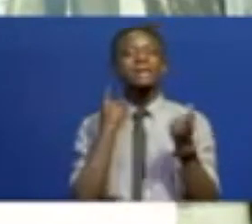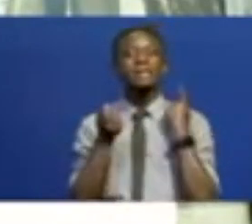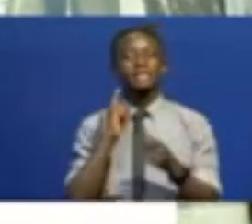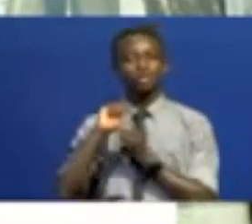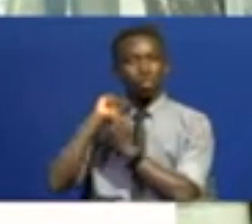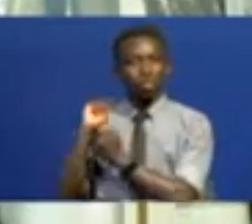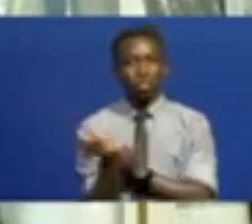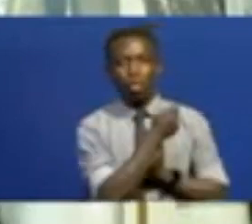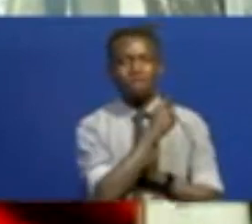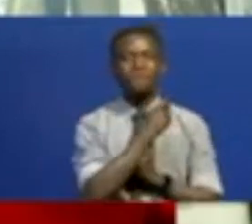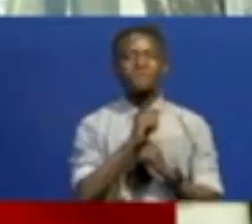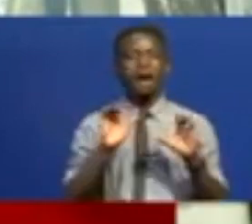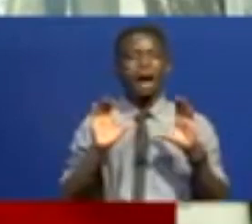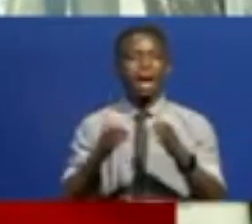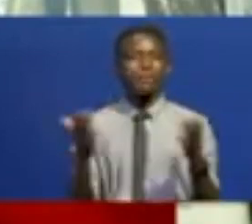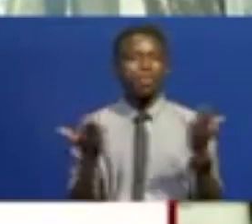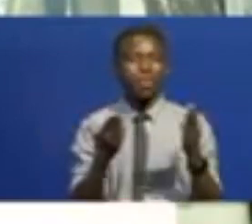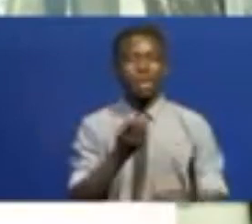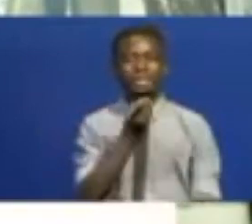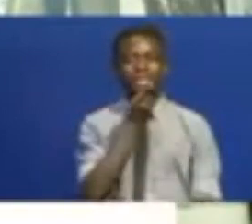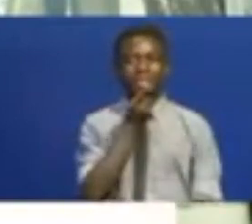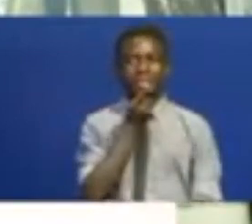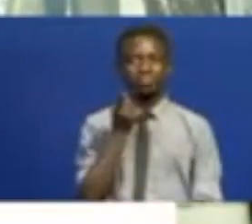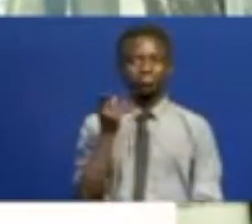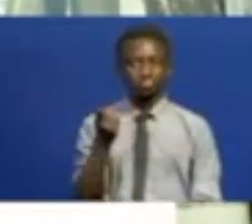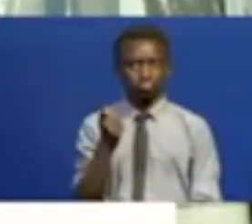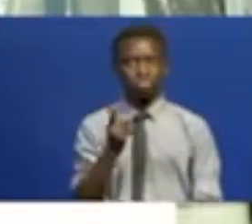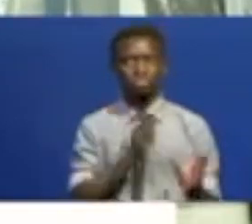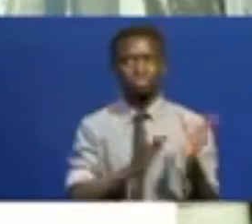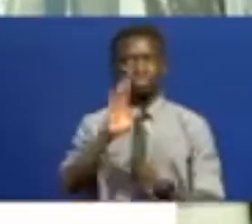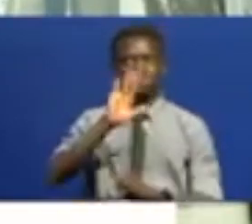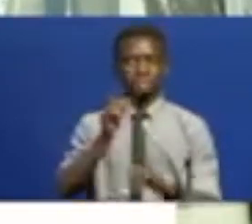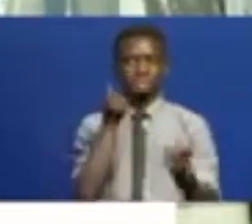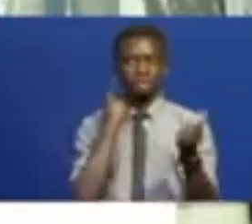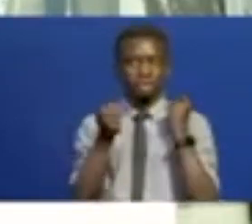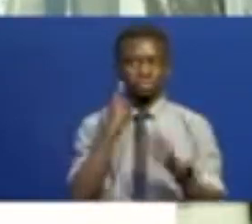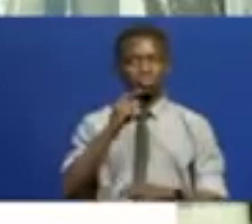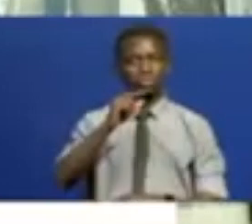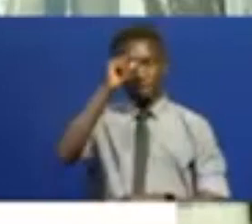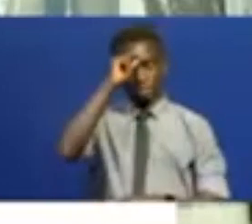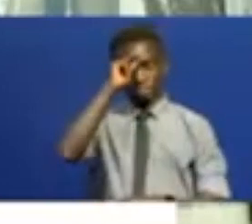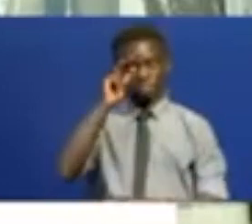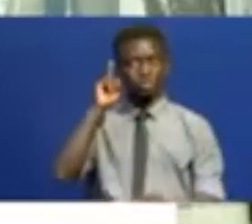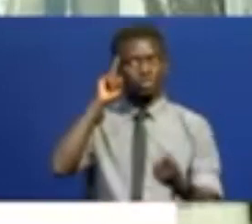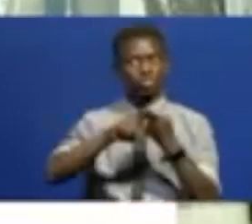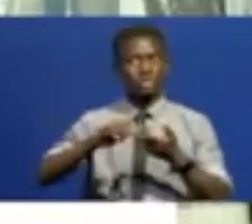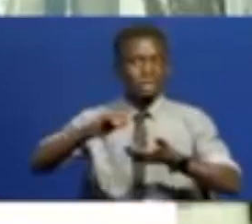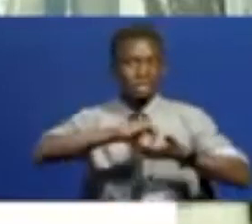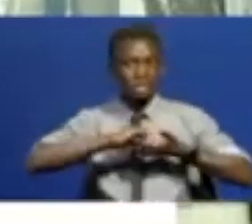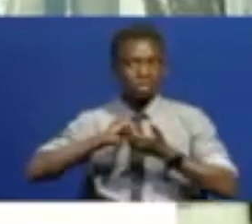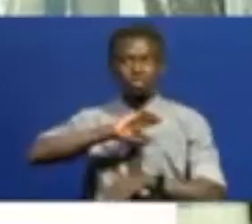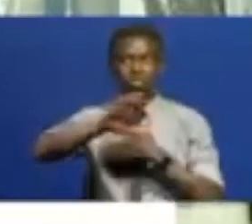where Gala Dinner is being held by the county government of Kericho, of course, to engage the Mashujaas from all